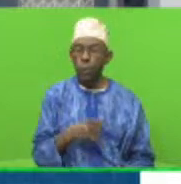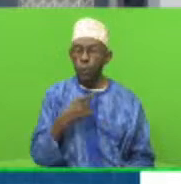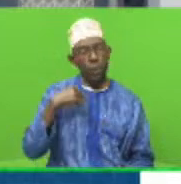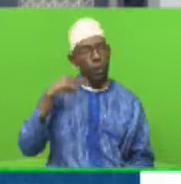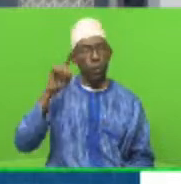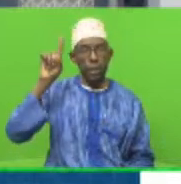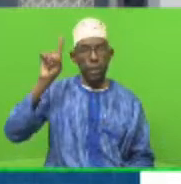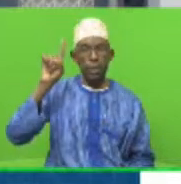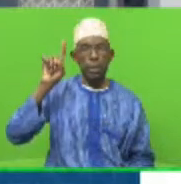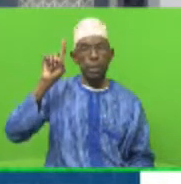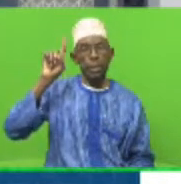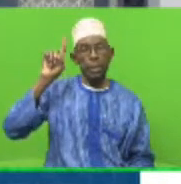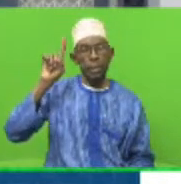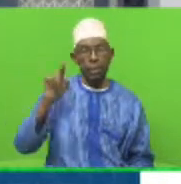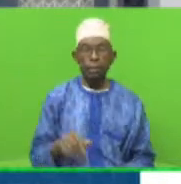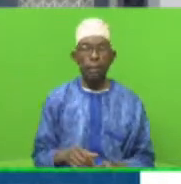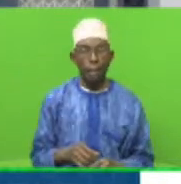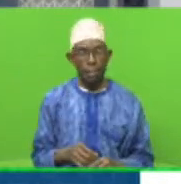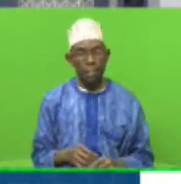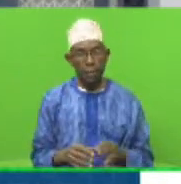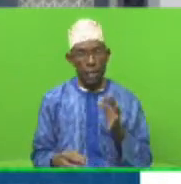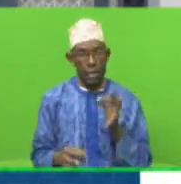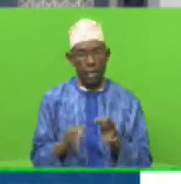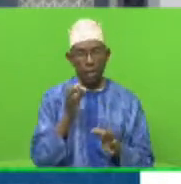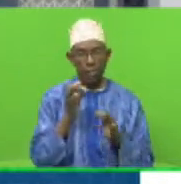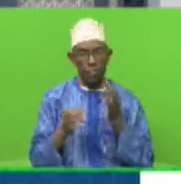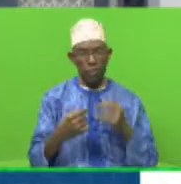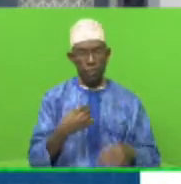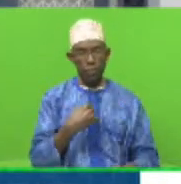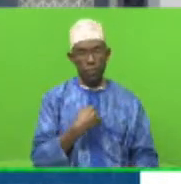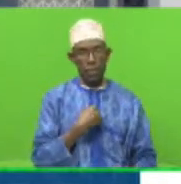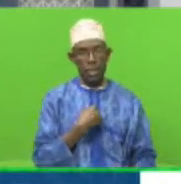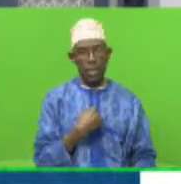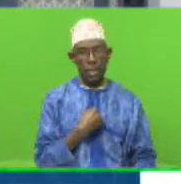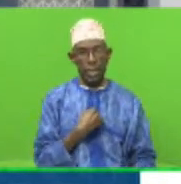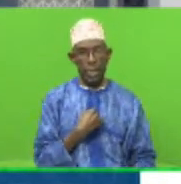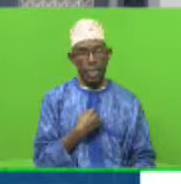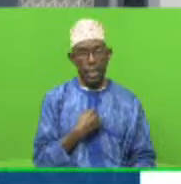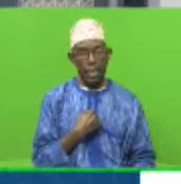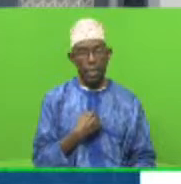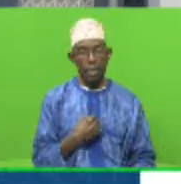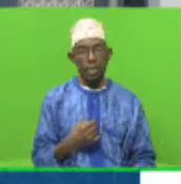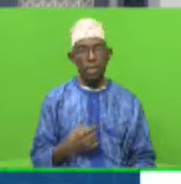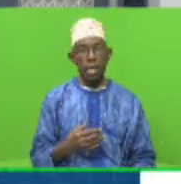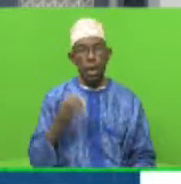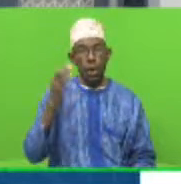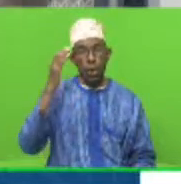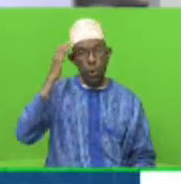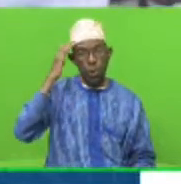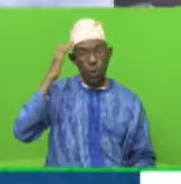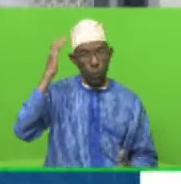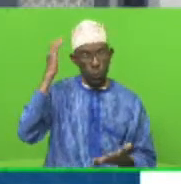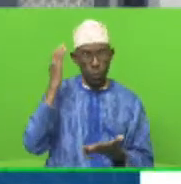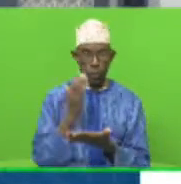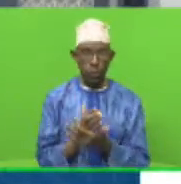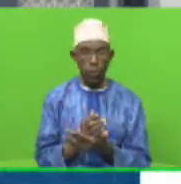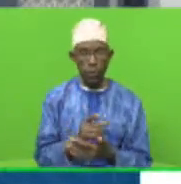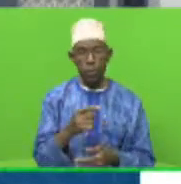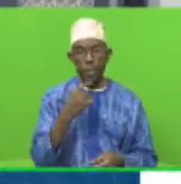wallahi, law anni a'lamu ma taquluhu haqqan ma